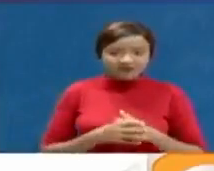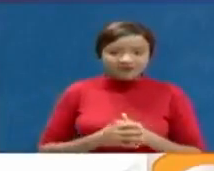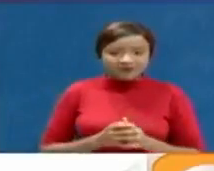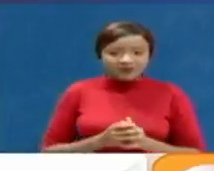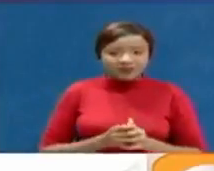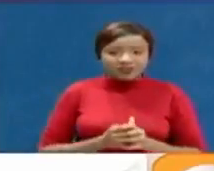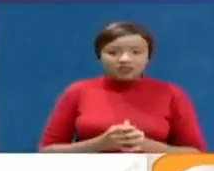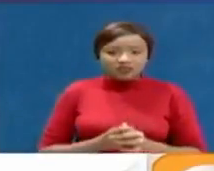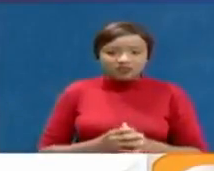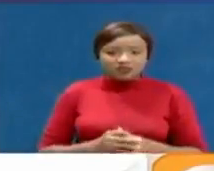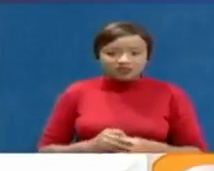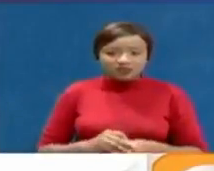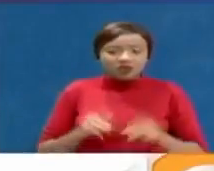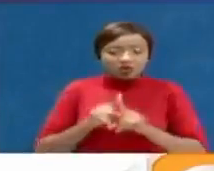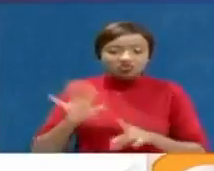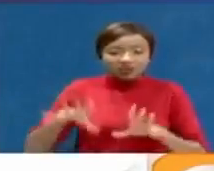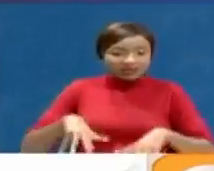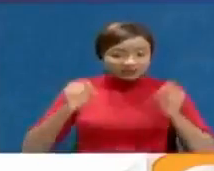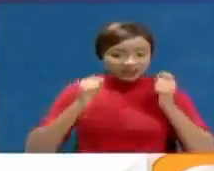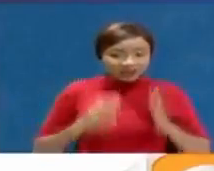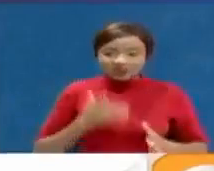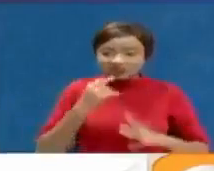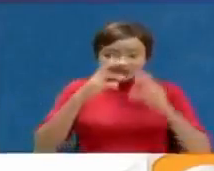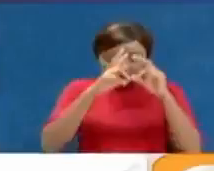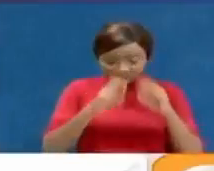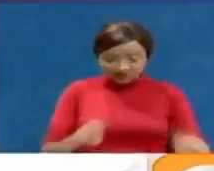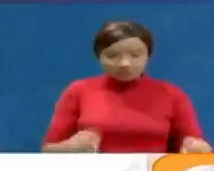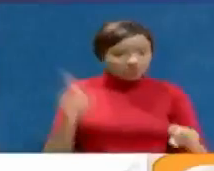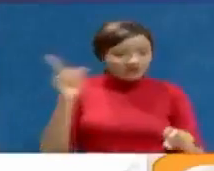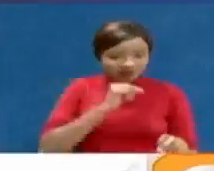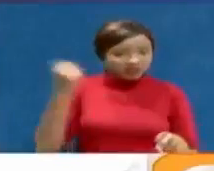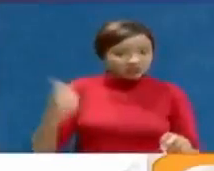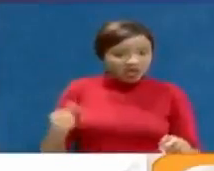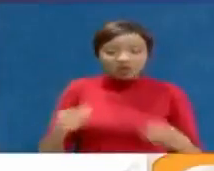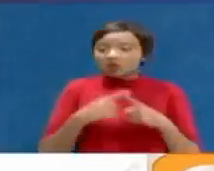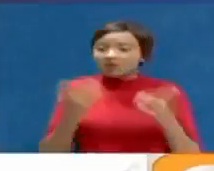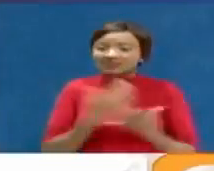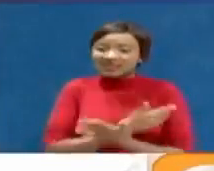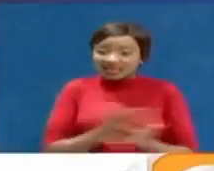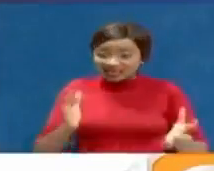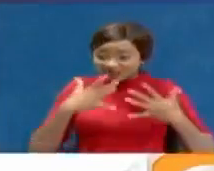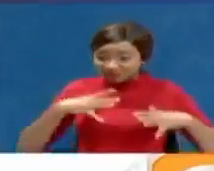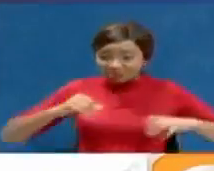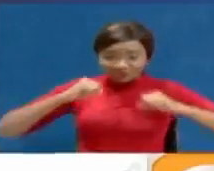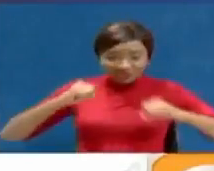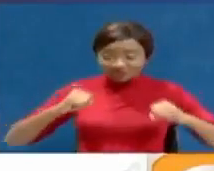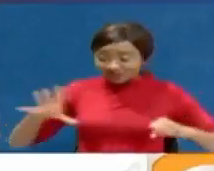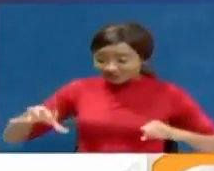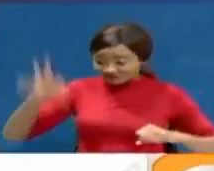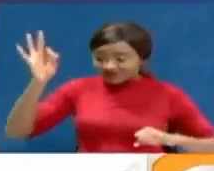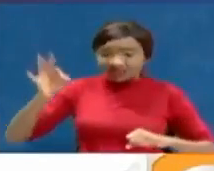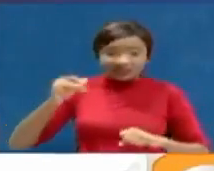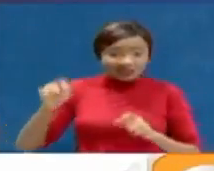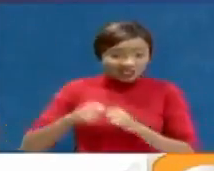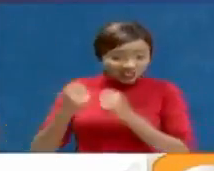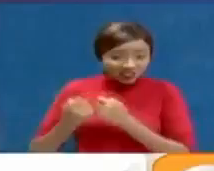chair, Senator Kembi Gitura, says even though the investigations are yet to be concluded, any of the top officials charged will have to step aside if